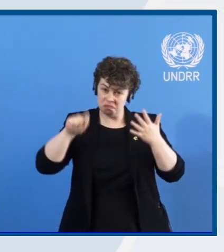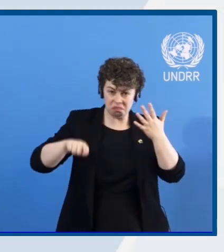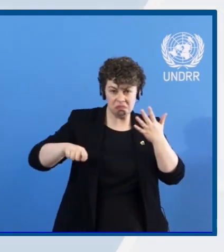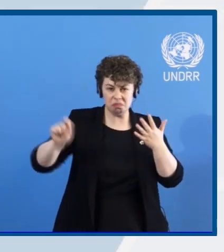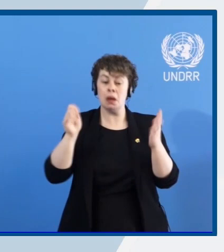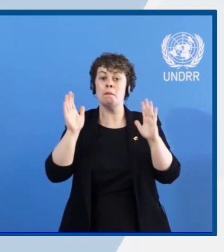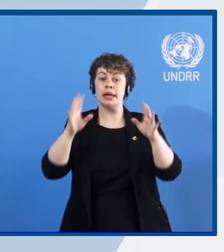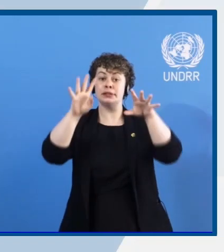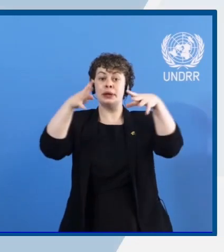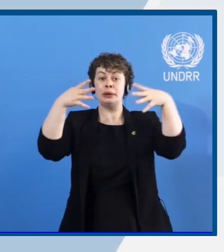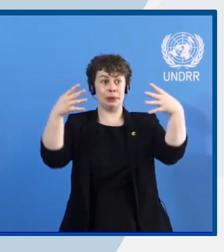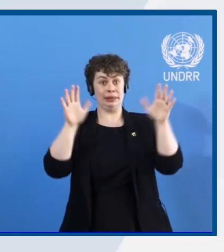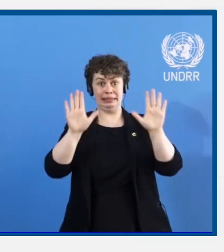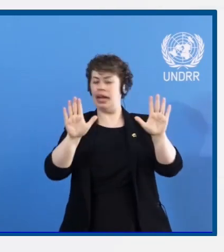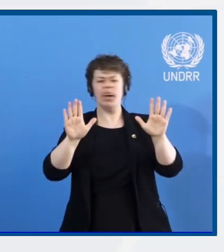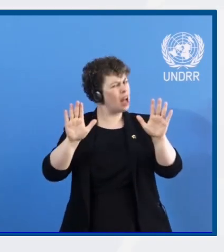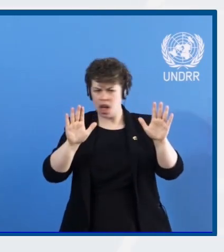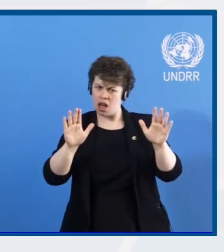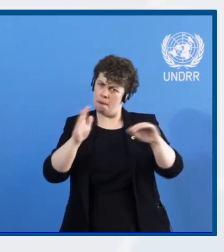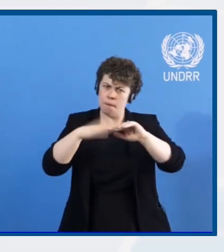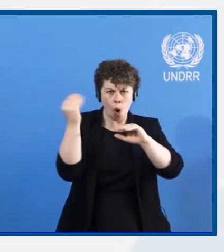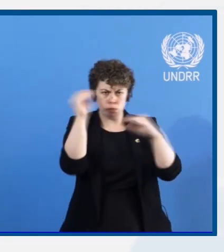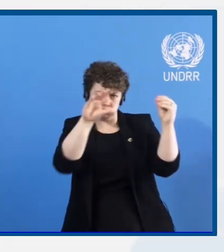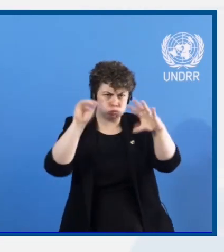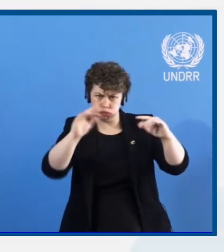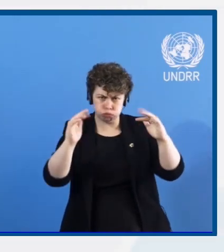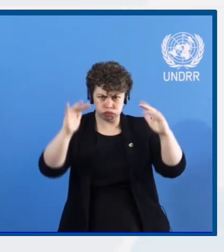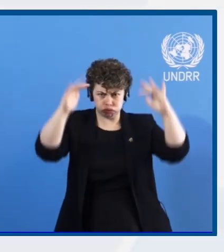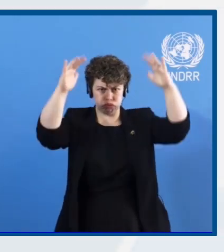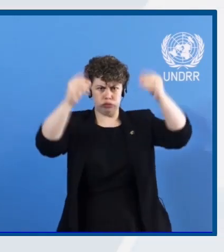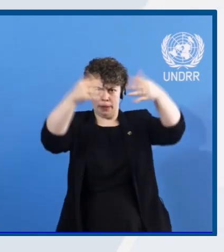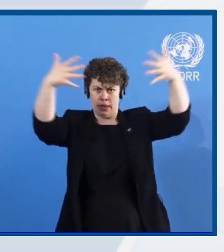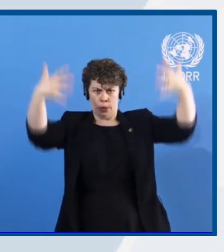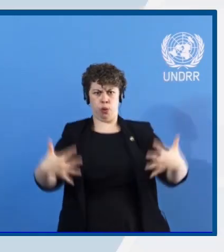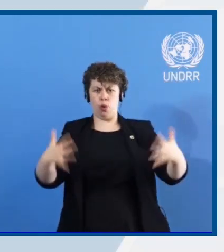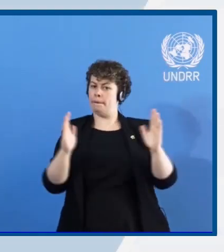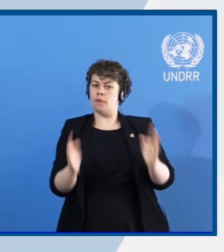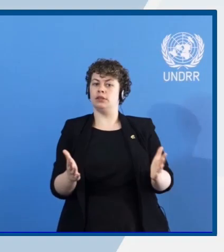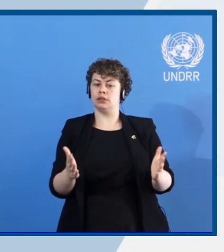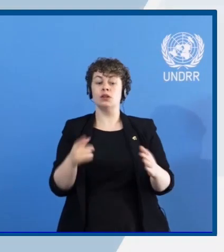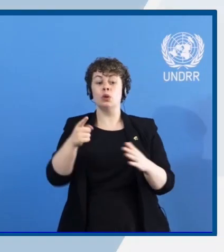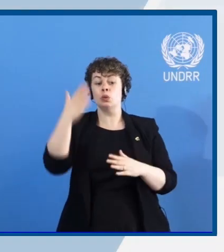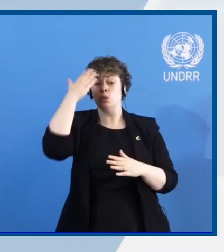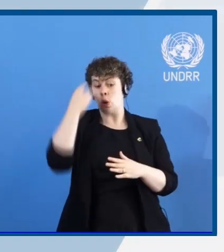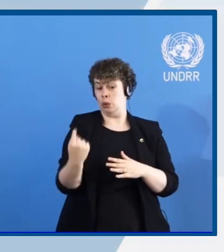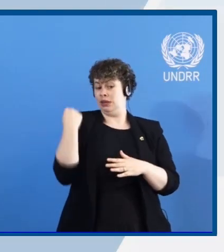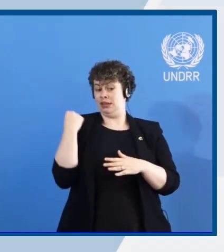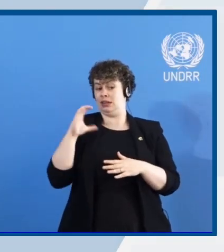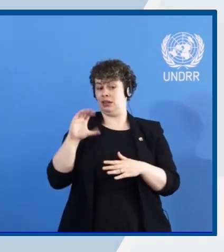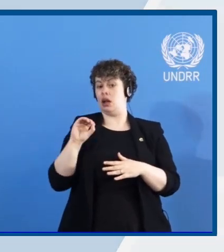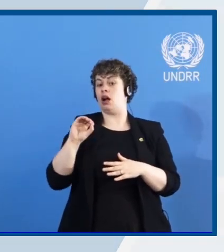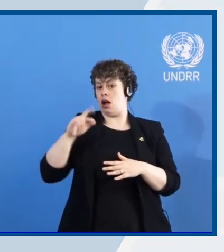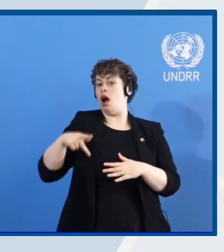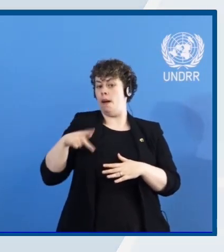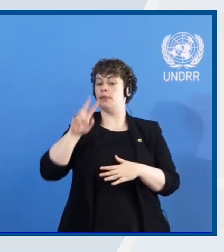golden opportunity. As you know, at Glasgow, at COP26, there was an agreement that